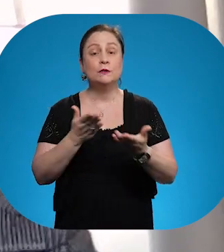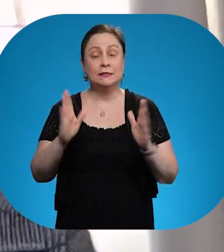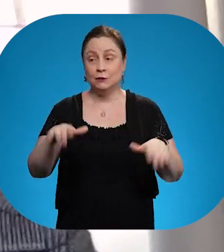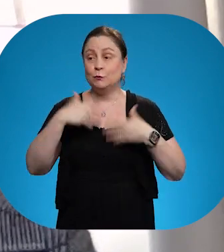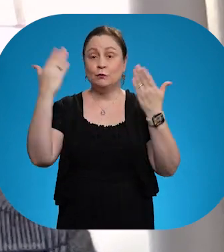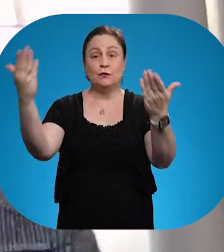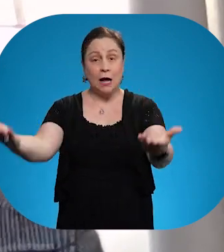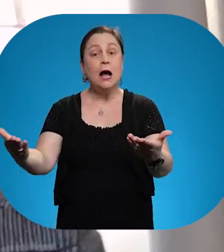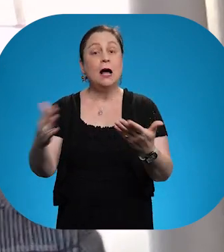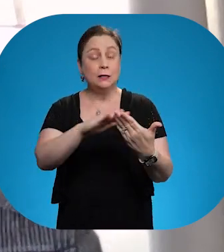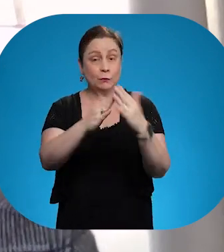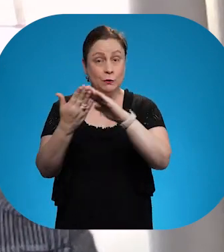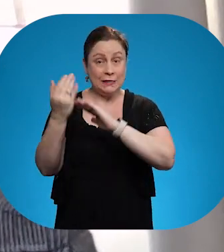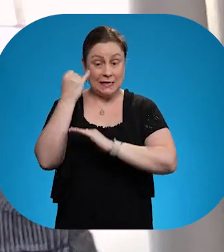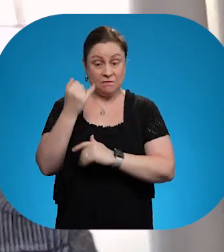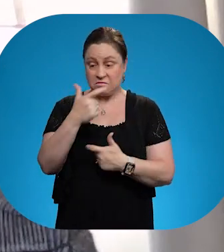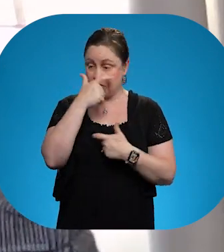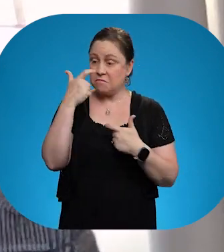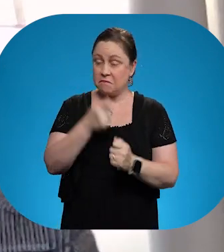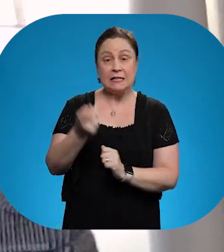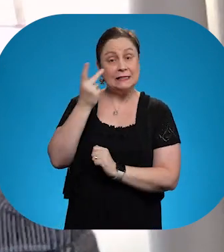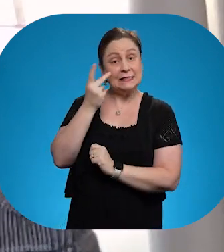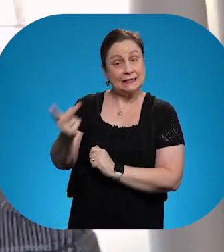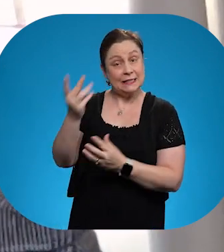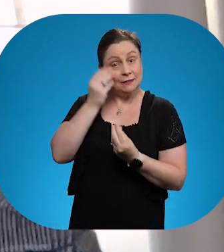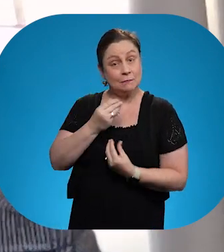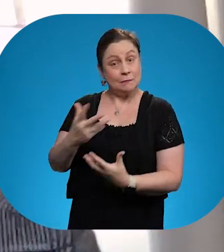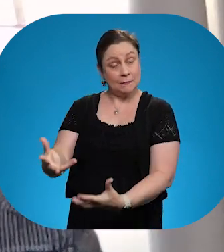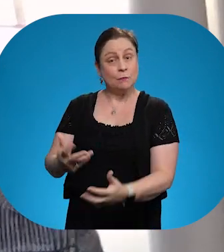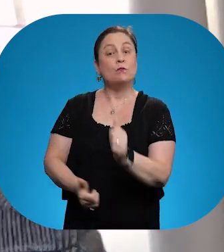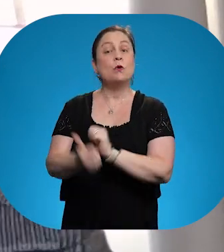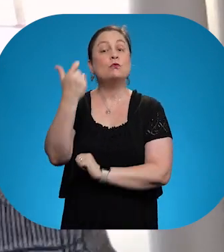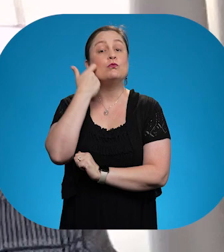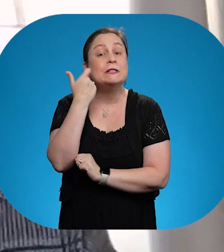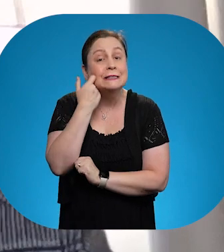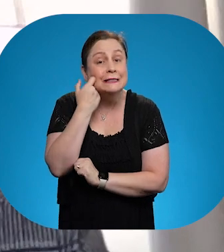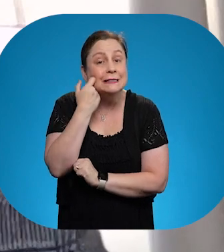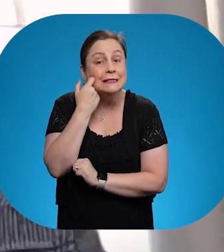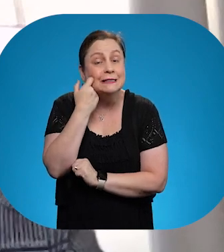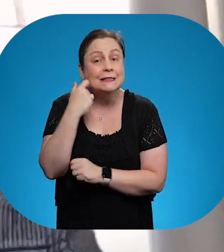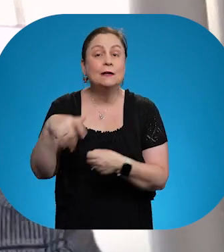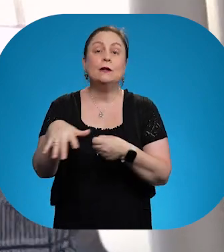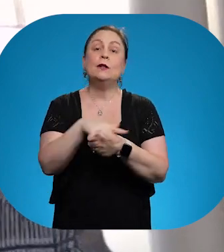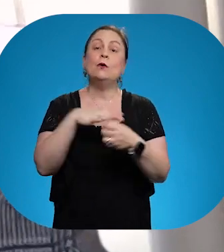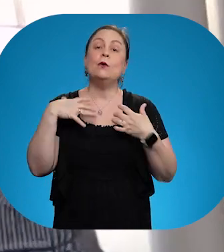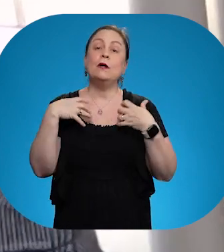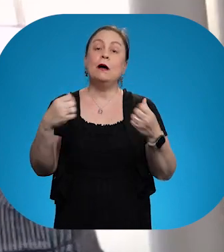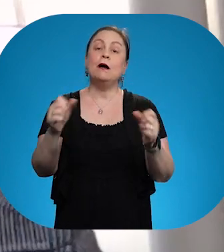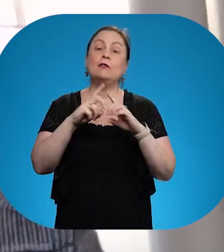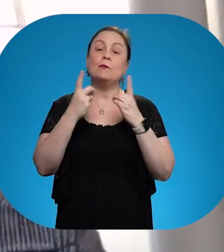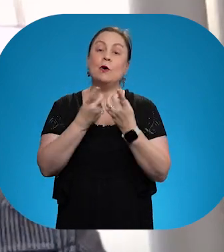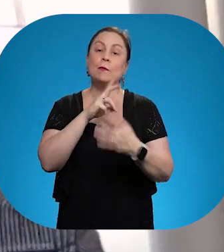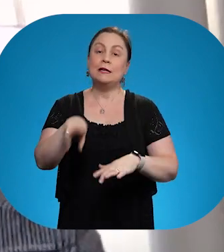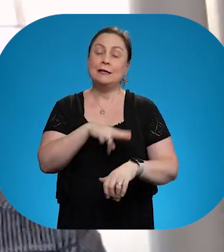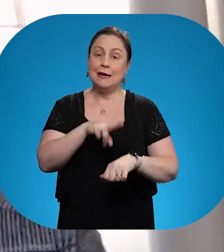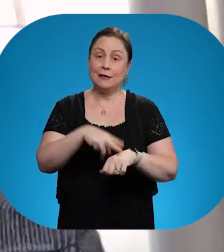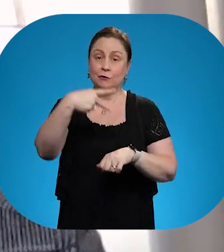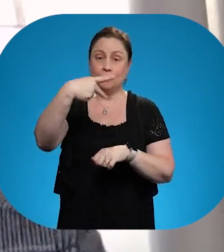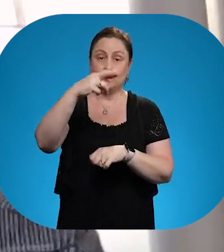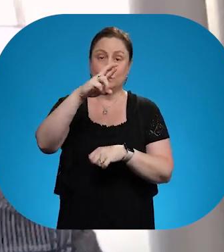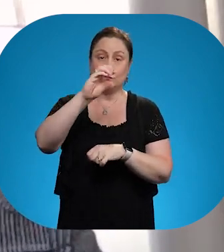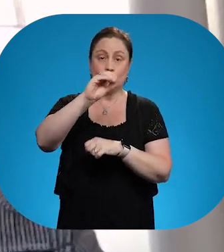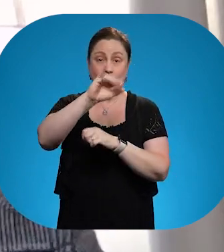their communities. If you're interested in seeing the data from our latest, it's called the Local Health Department